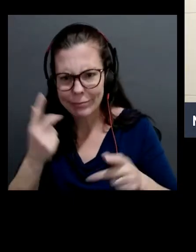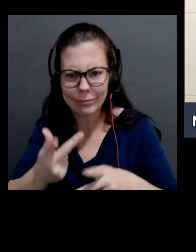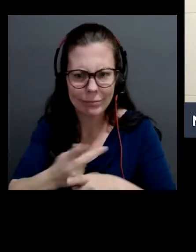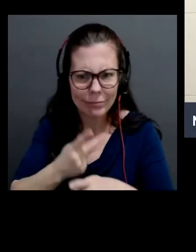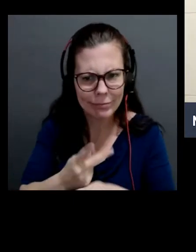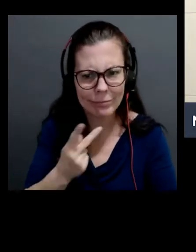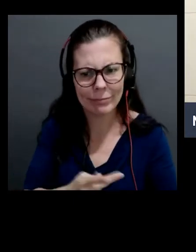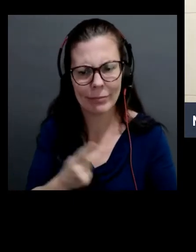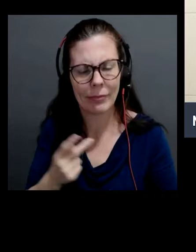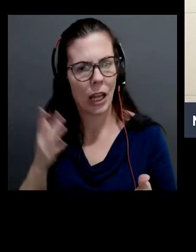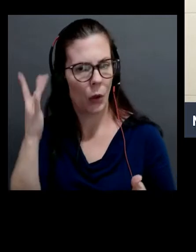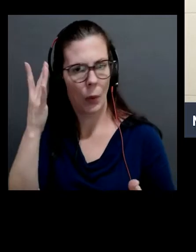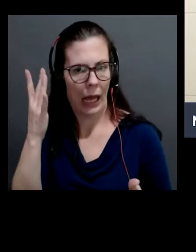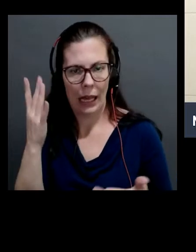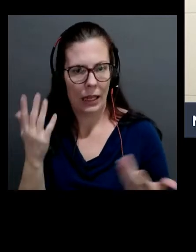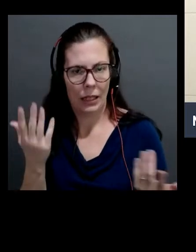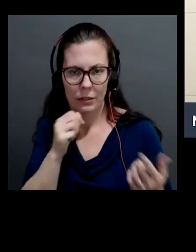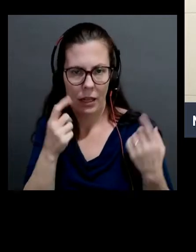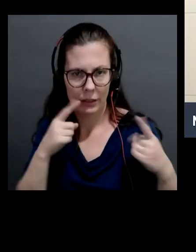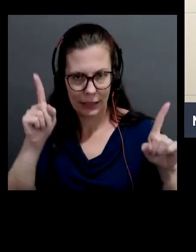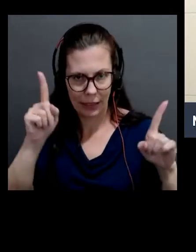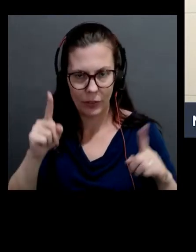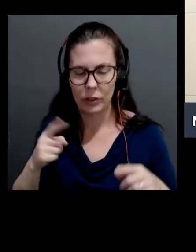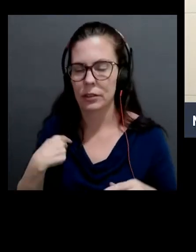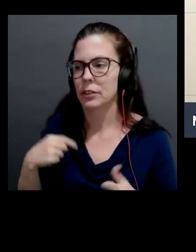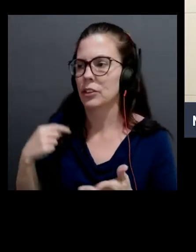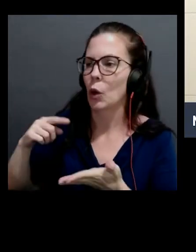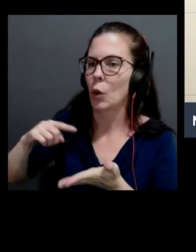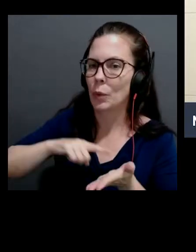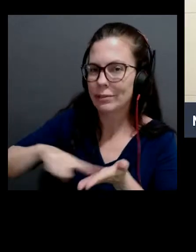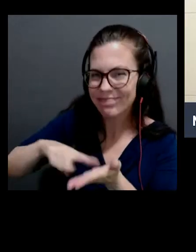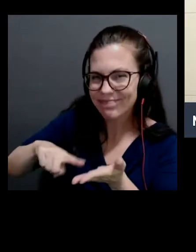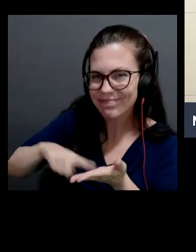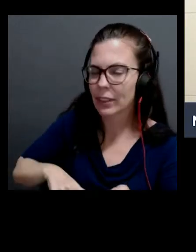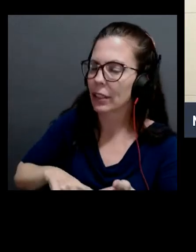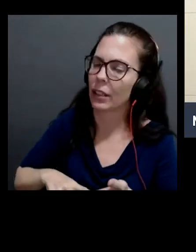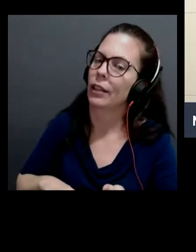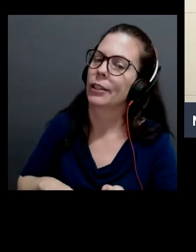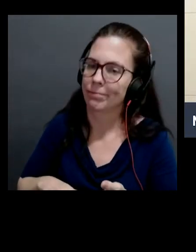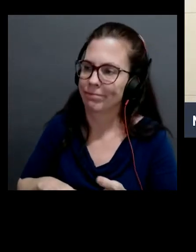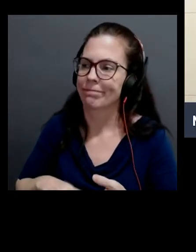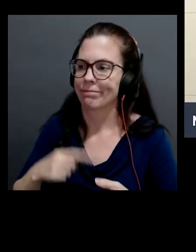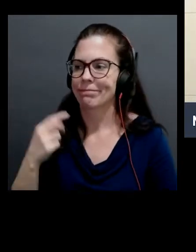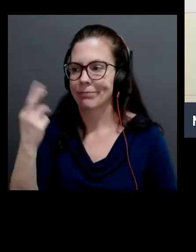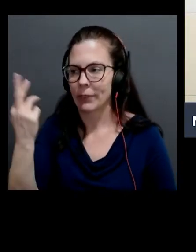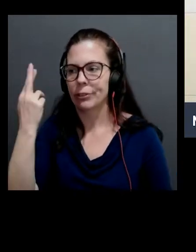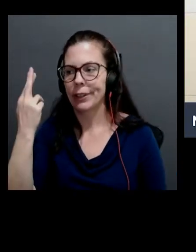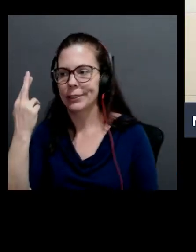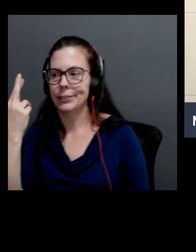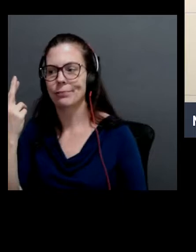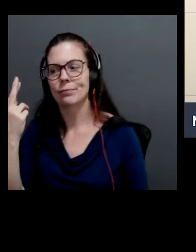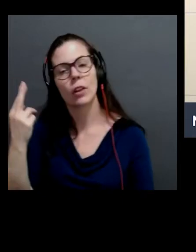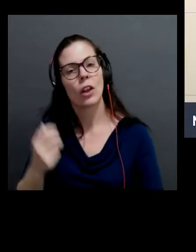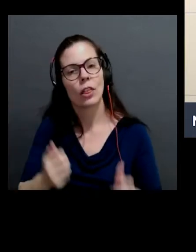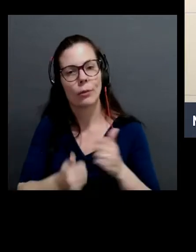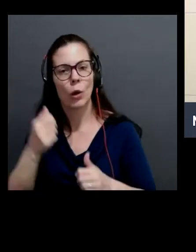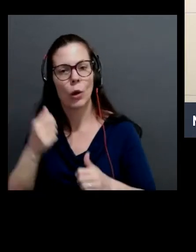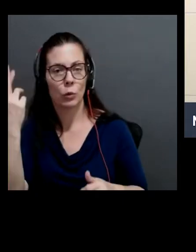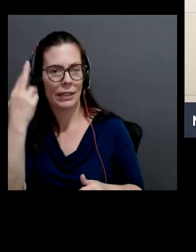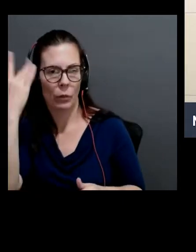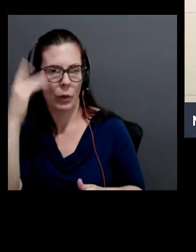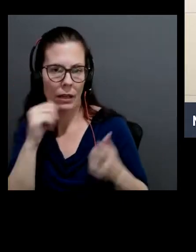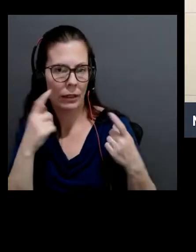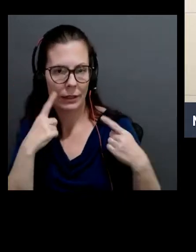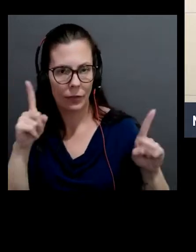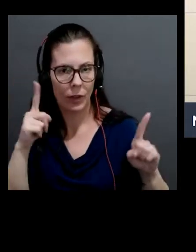why that was. So we tried to look, and it turned out that we thought the most reason we were not doing so well is because we were